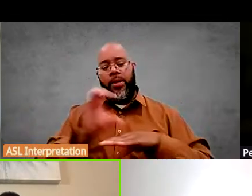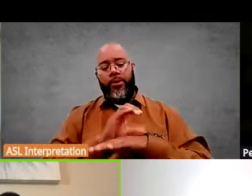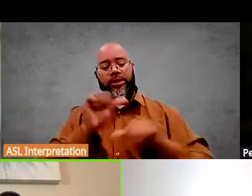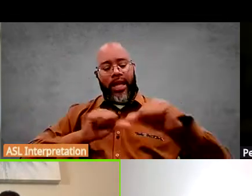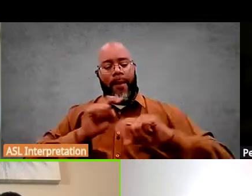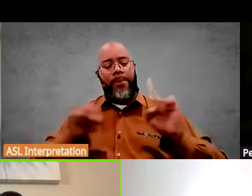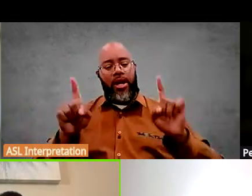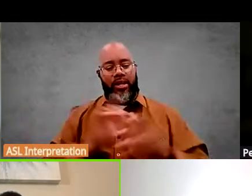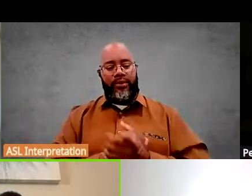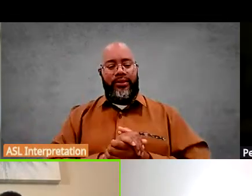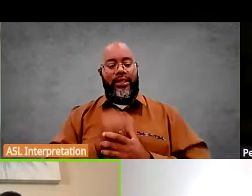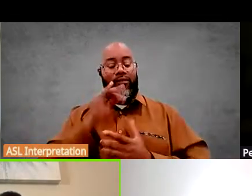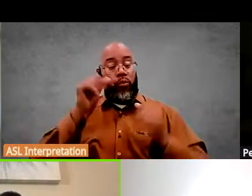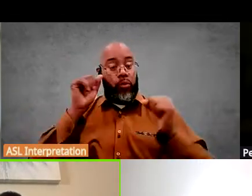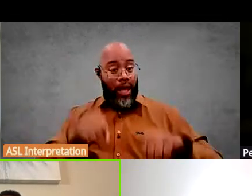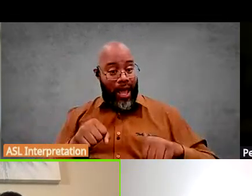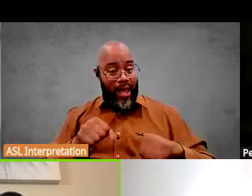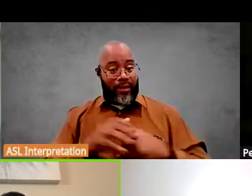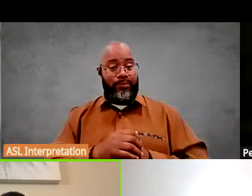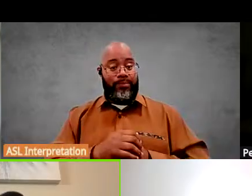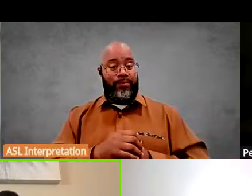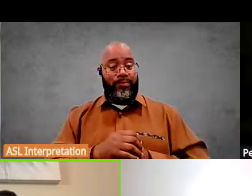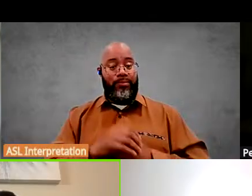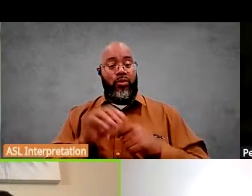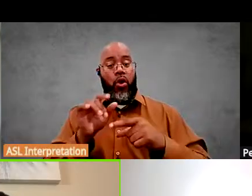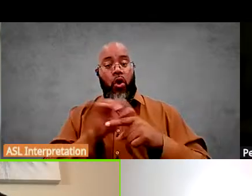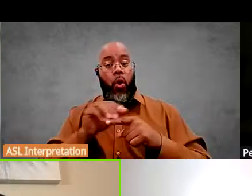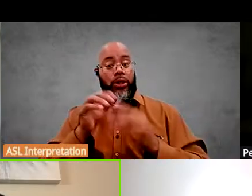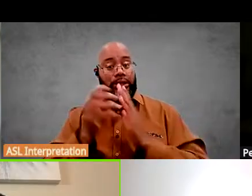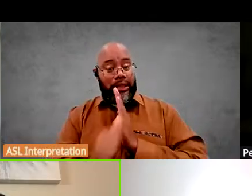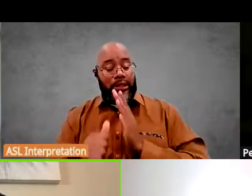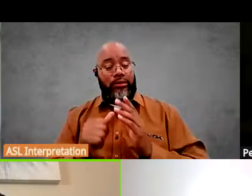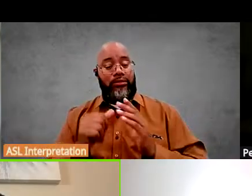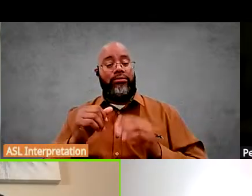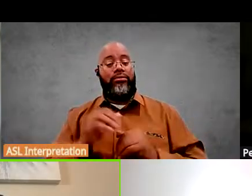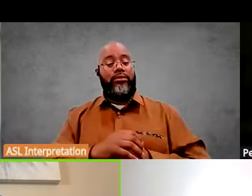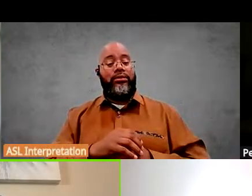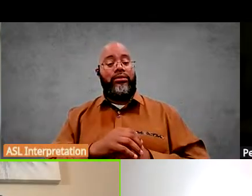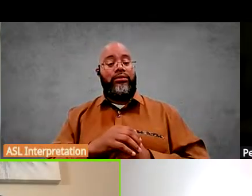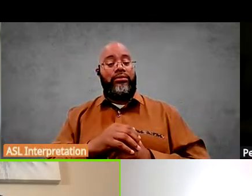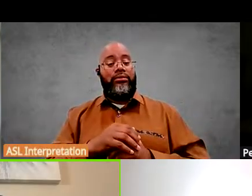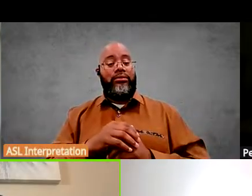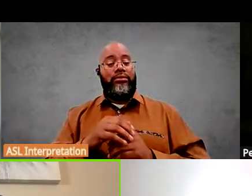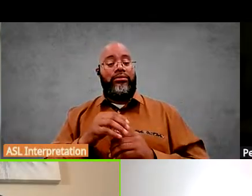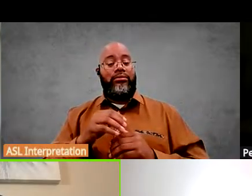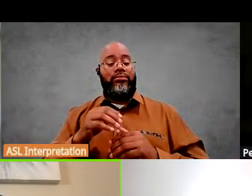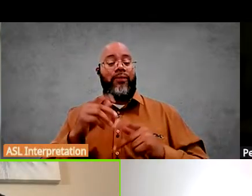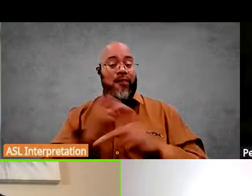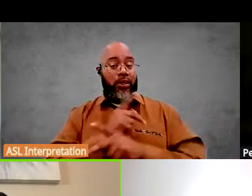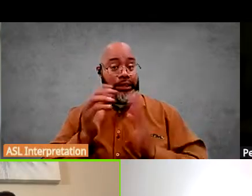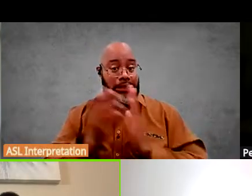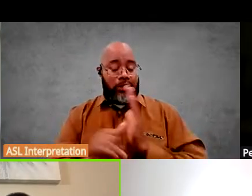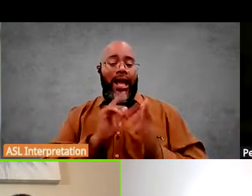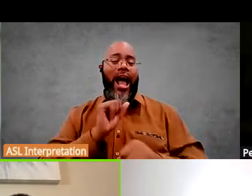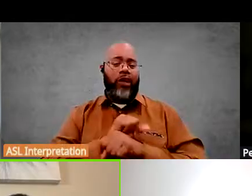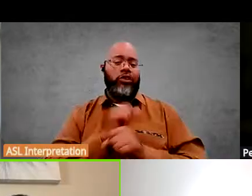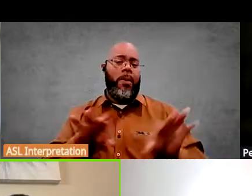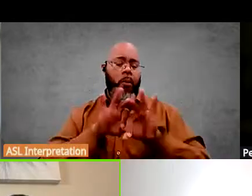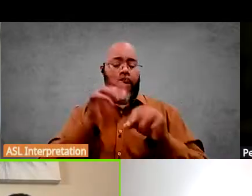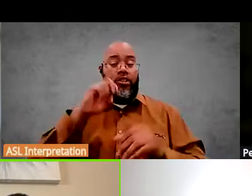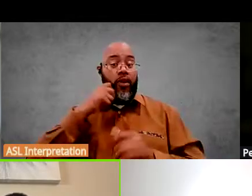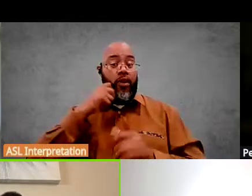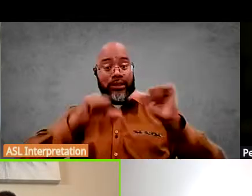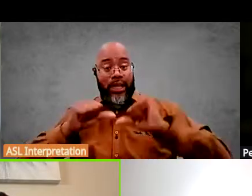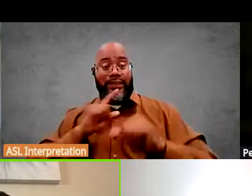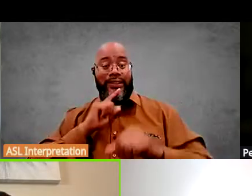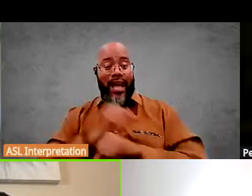but if you can, coding skills and computational skills is, I think it's actually important because neuroscience is